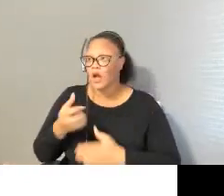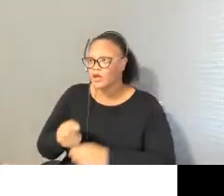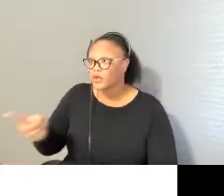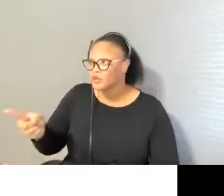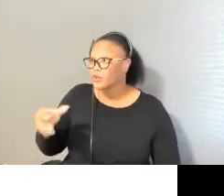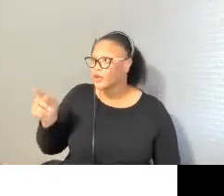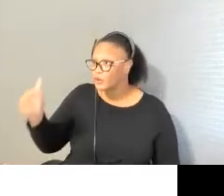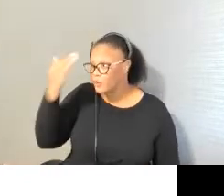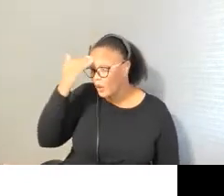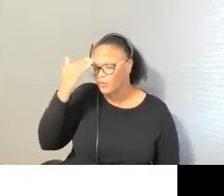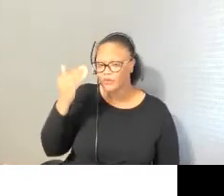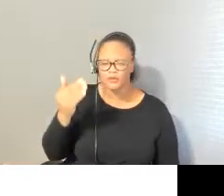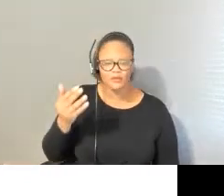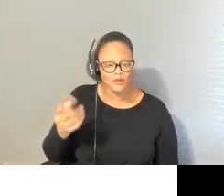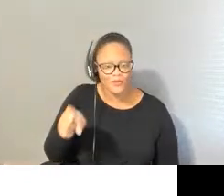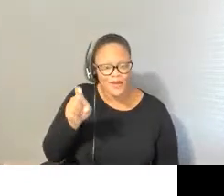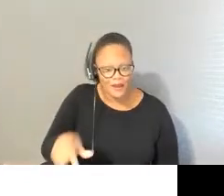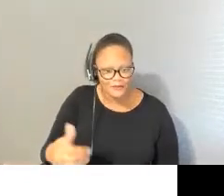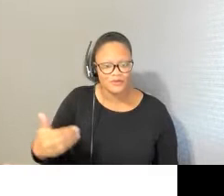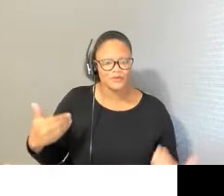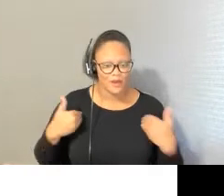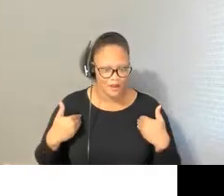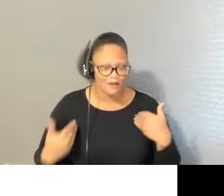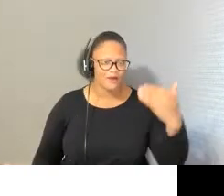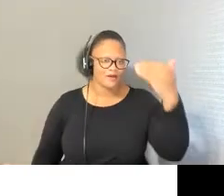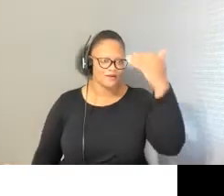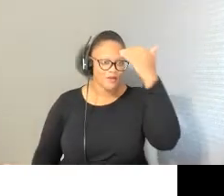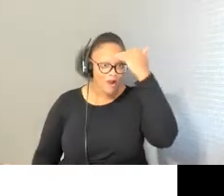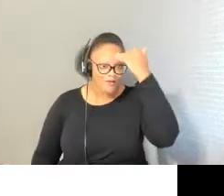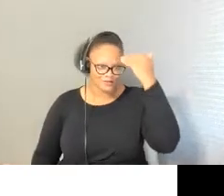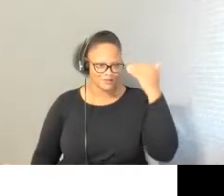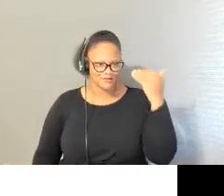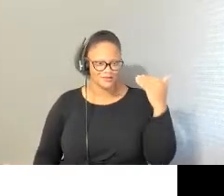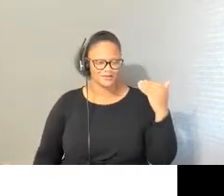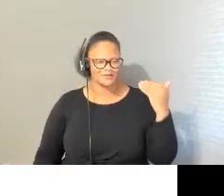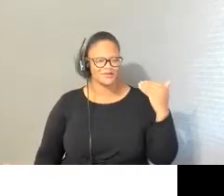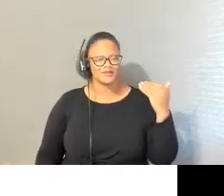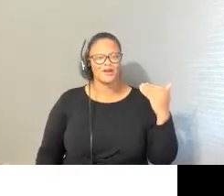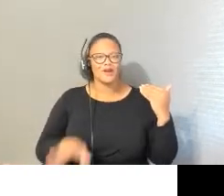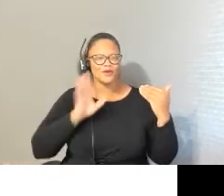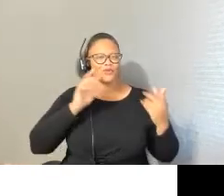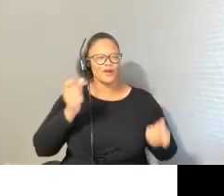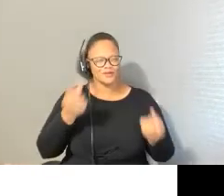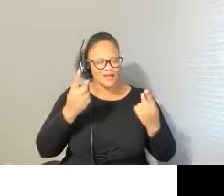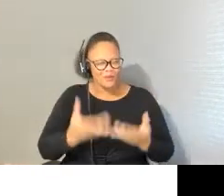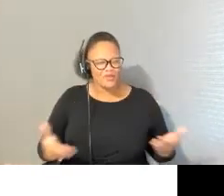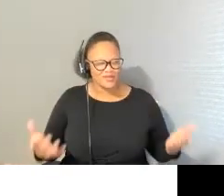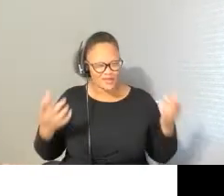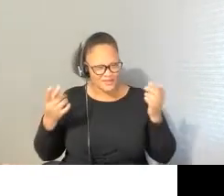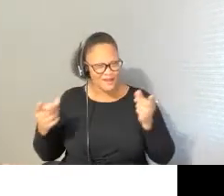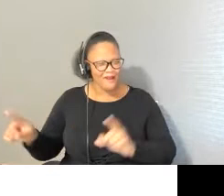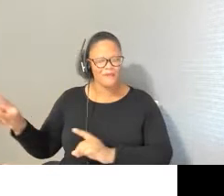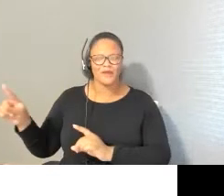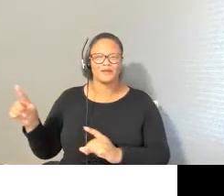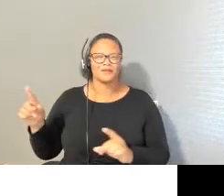know. See, we've got to have some knowledge, and we have to understand when things happen. And we